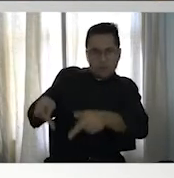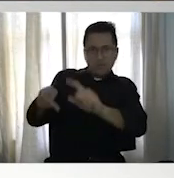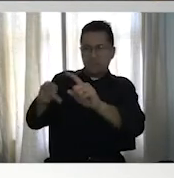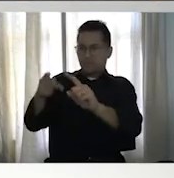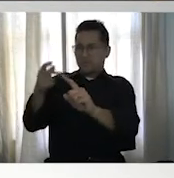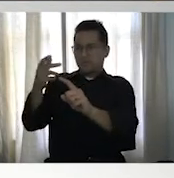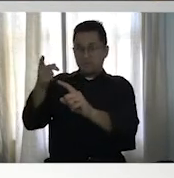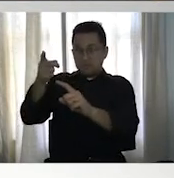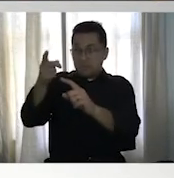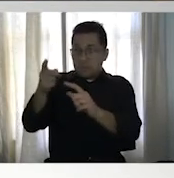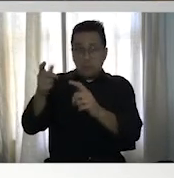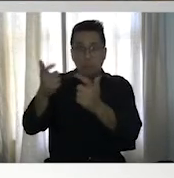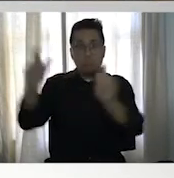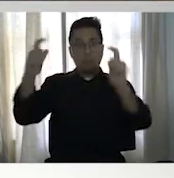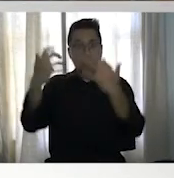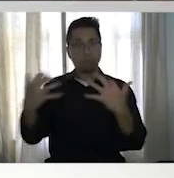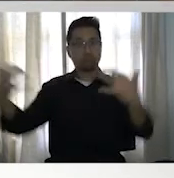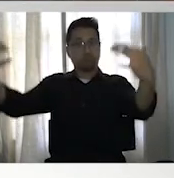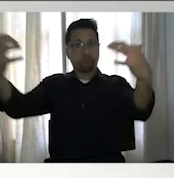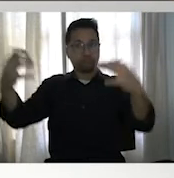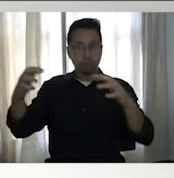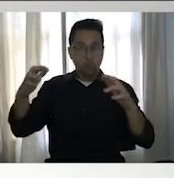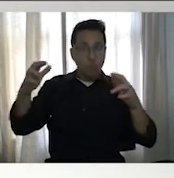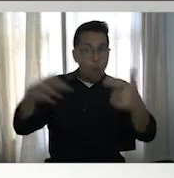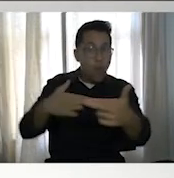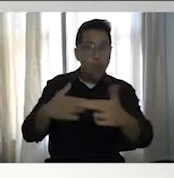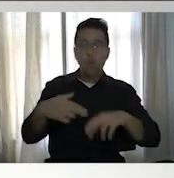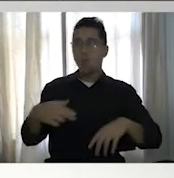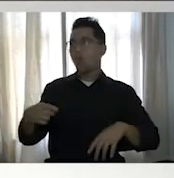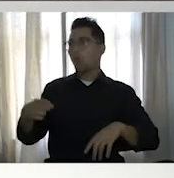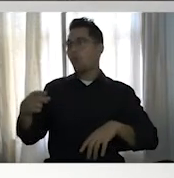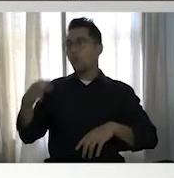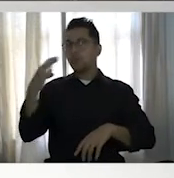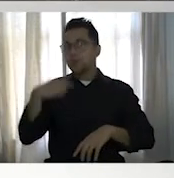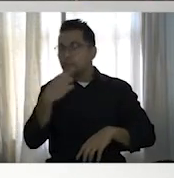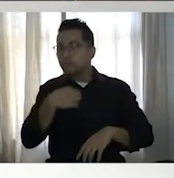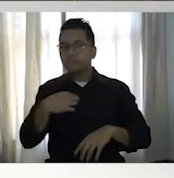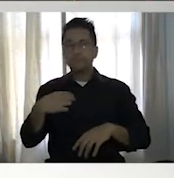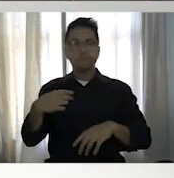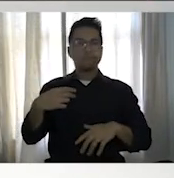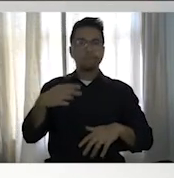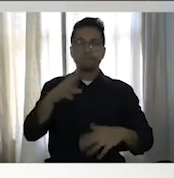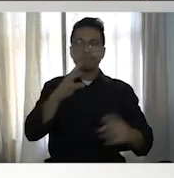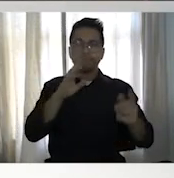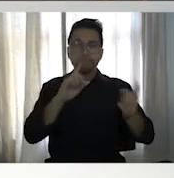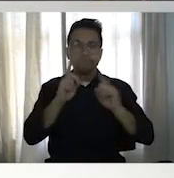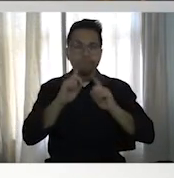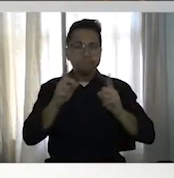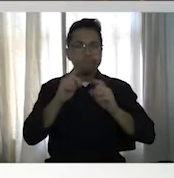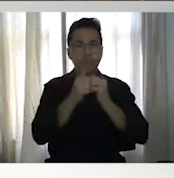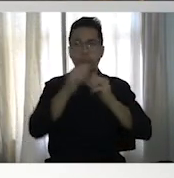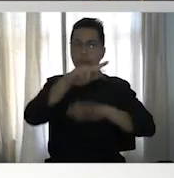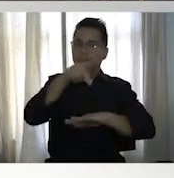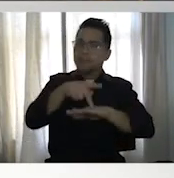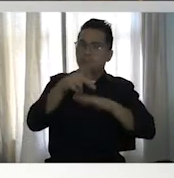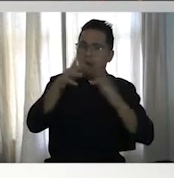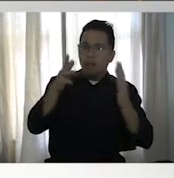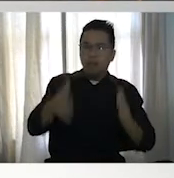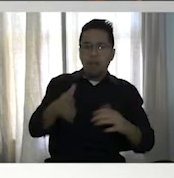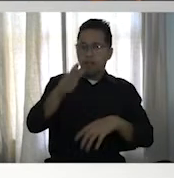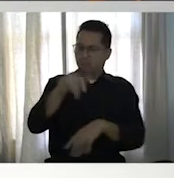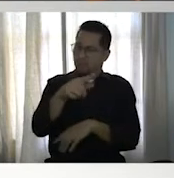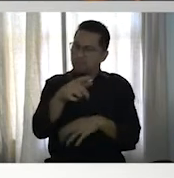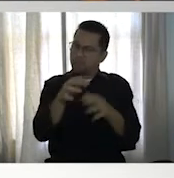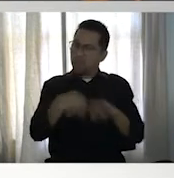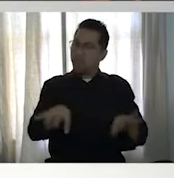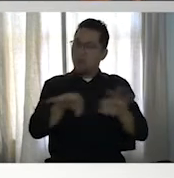context? Are they in a big room? Are you in a restaurant? Are you in school? Are you talking to the principal? That's very important. And